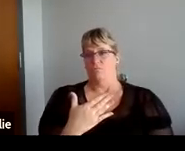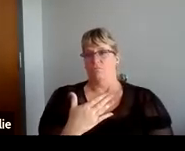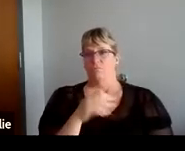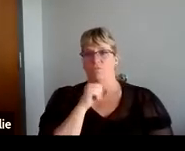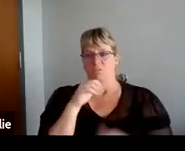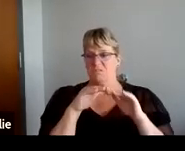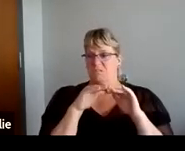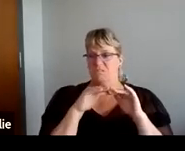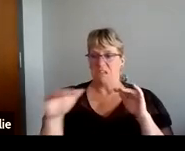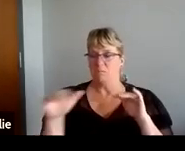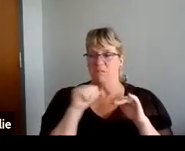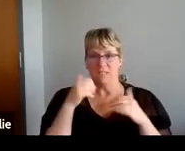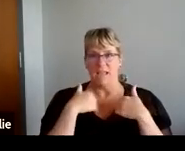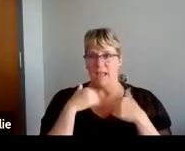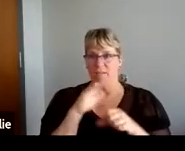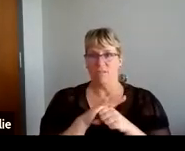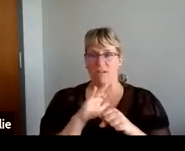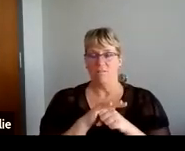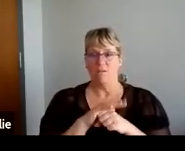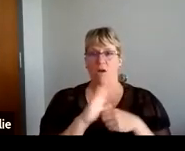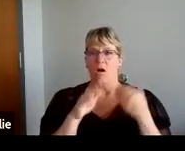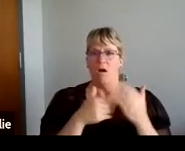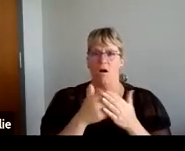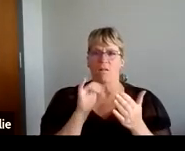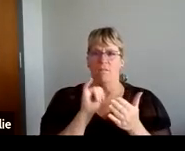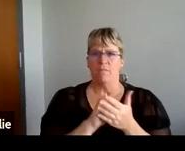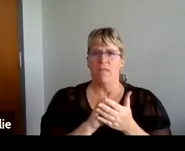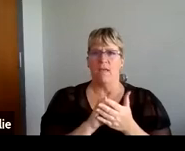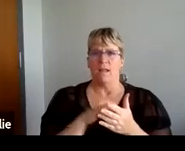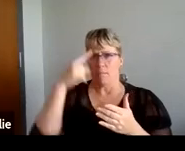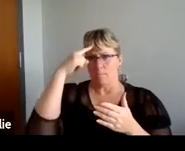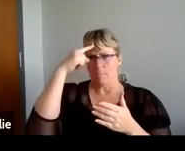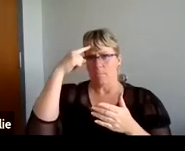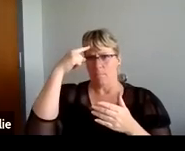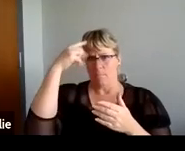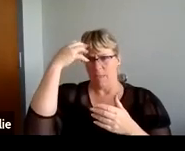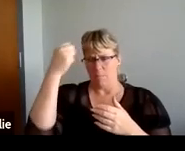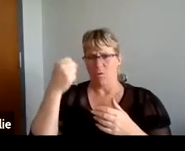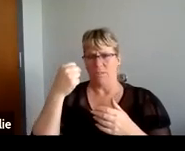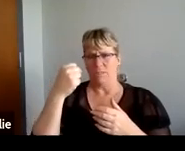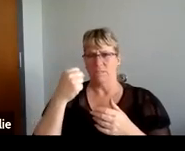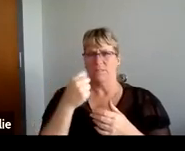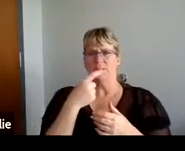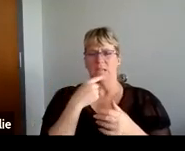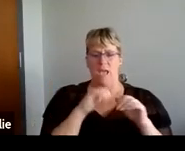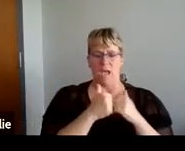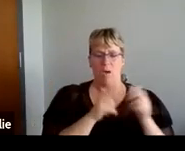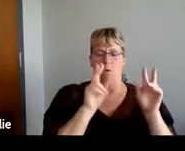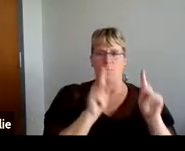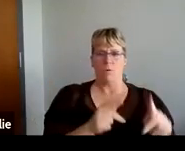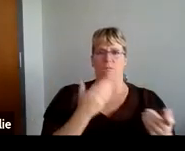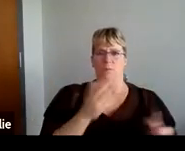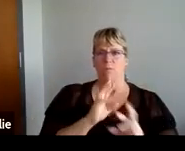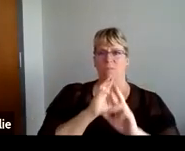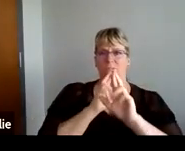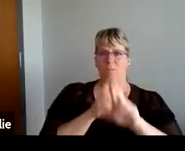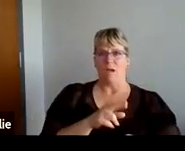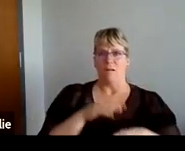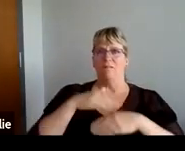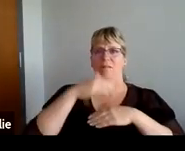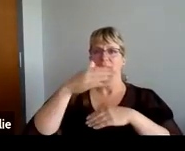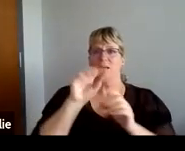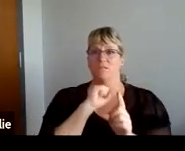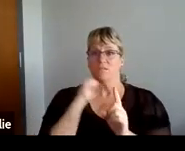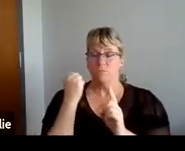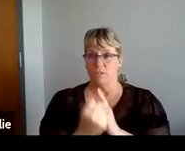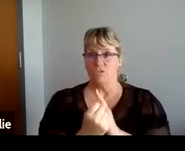stable. And all of those memories then dictate how an individual may respond in the next situation